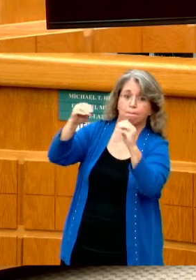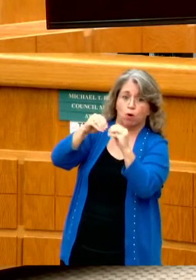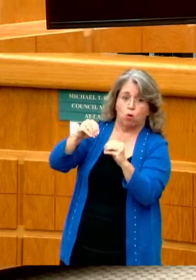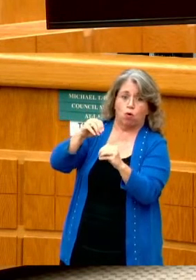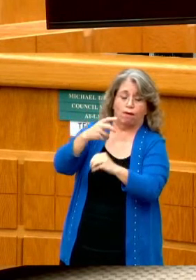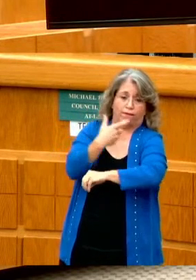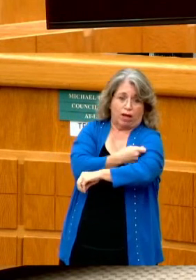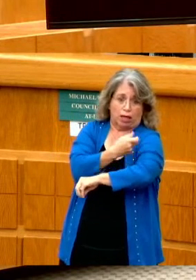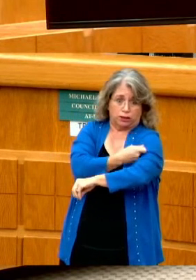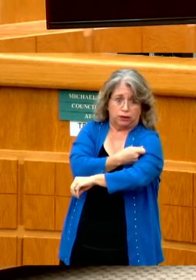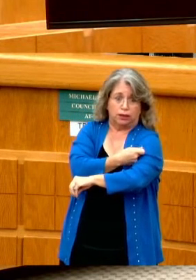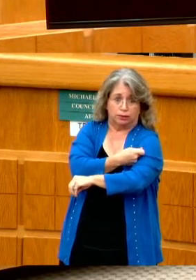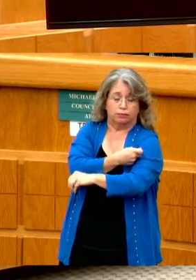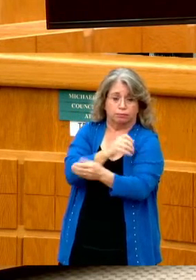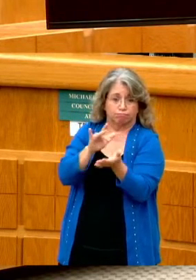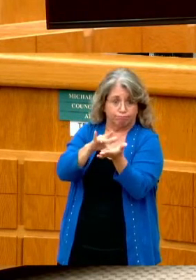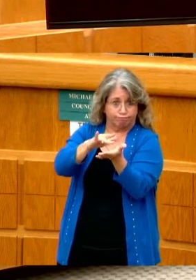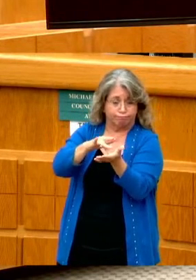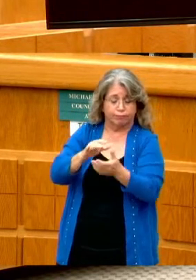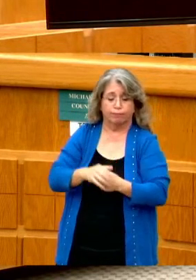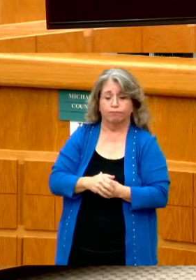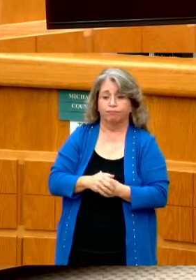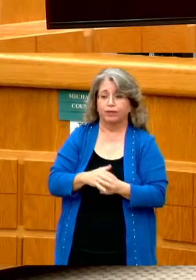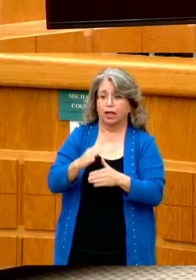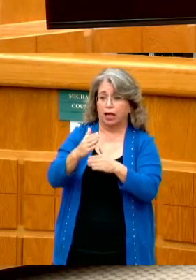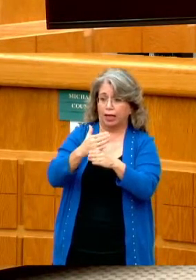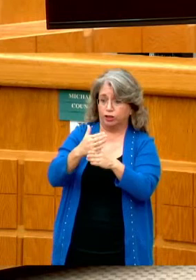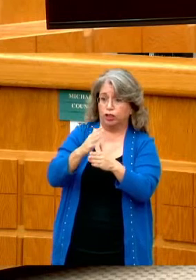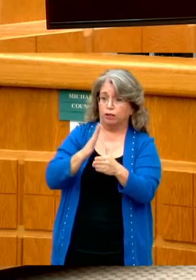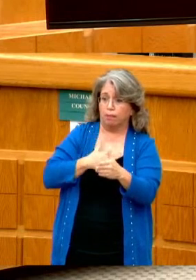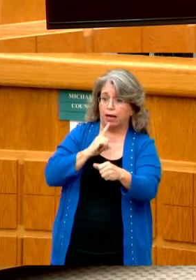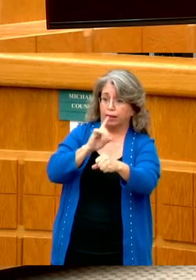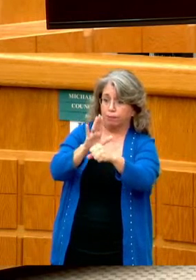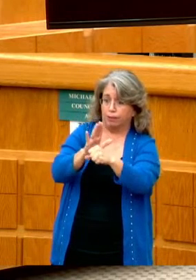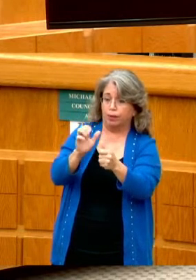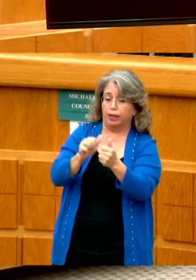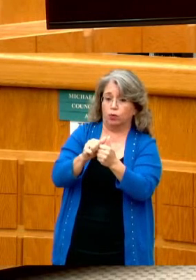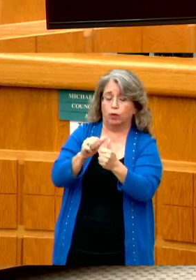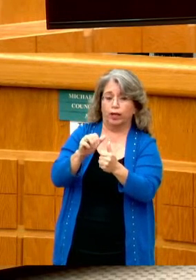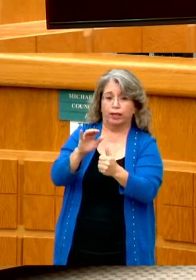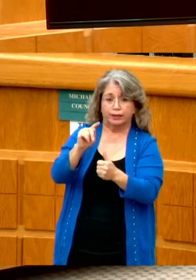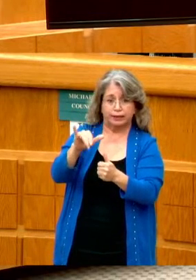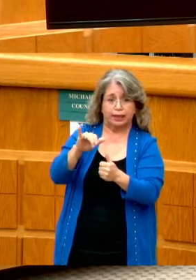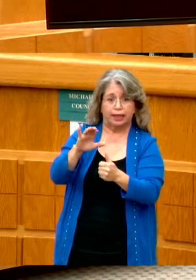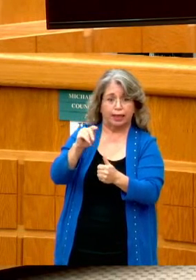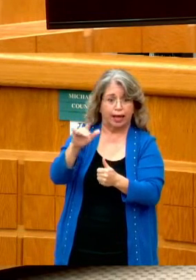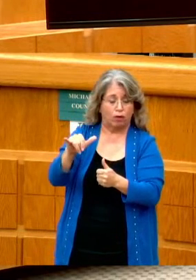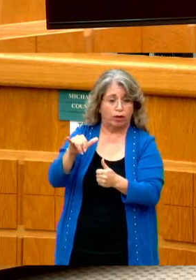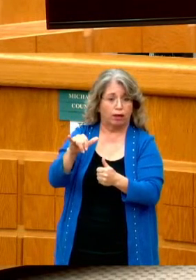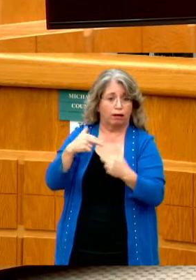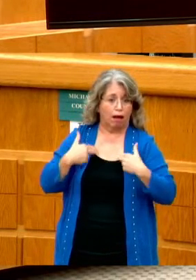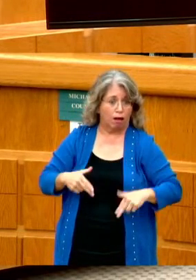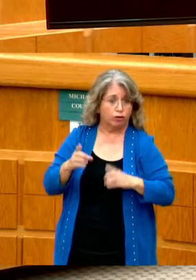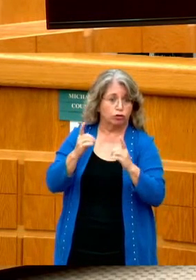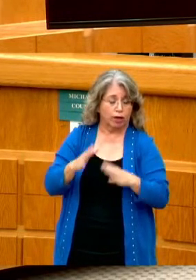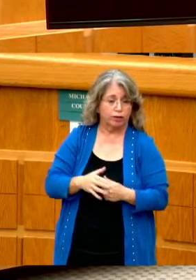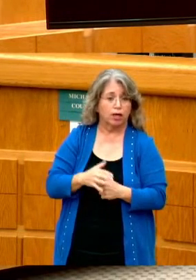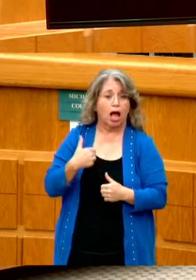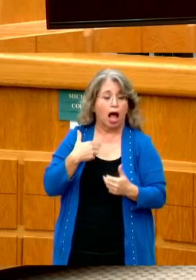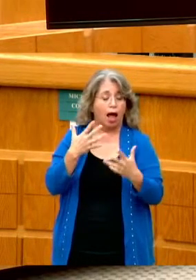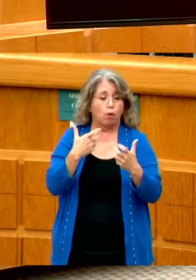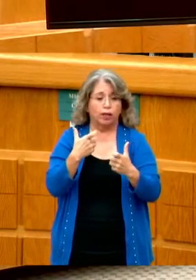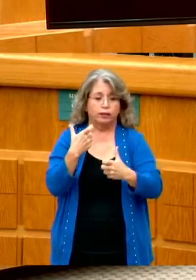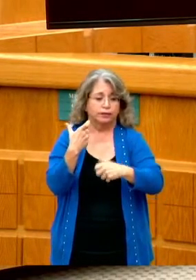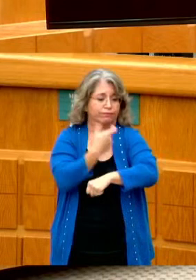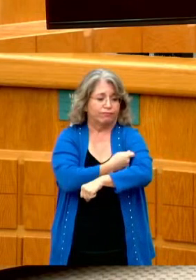this commitment with city, county public health. I'd like to be able to vaccinate thousands of people a day in city, county public health.